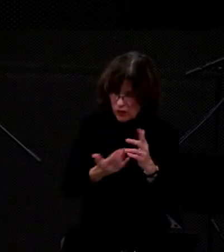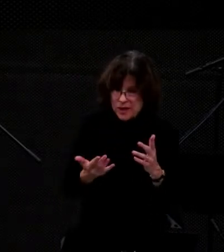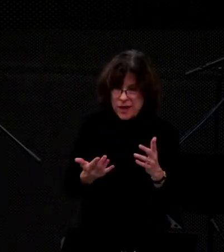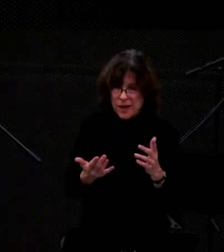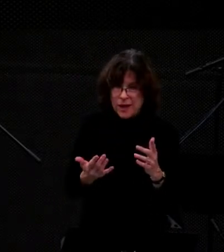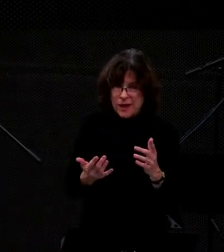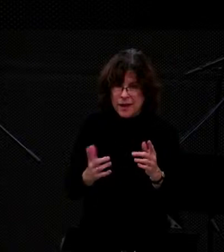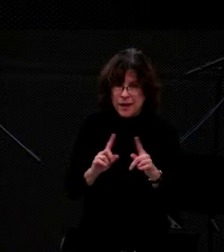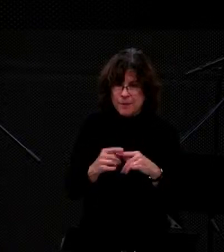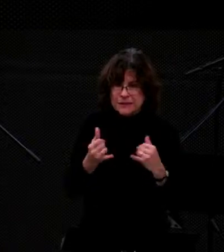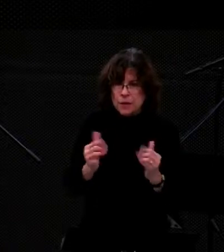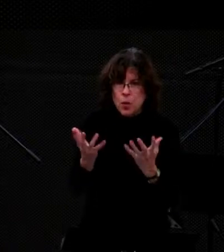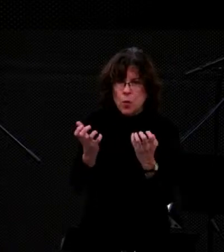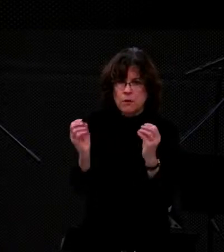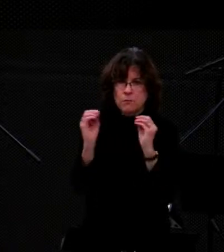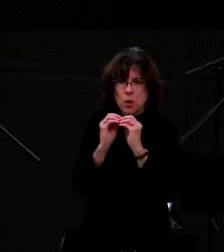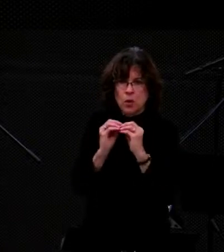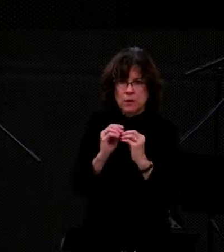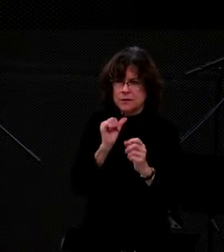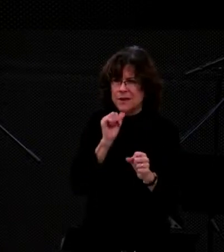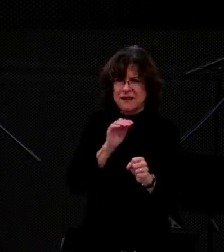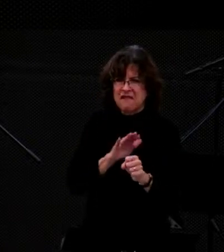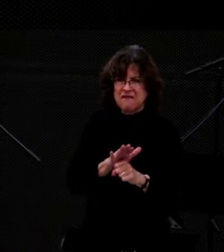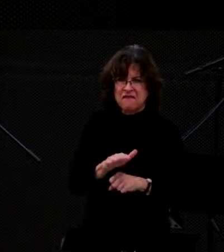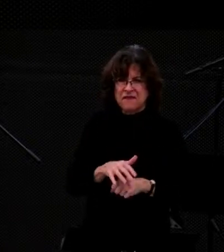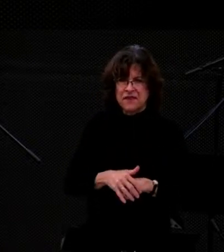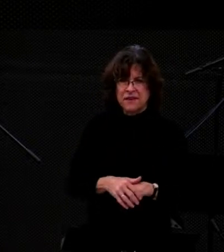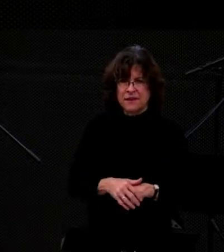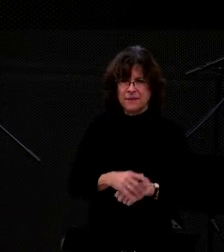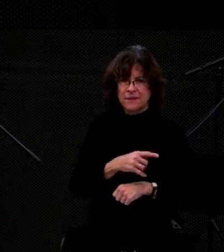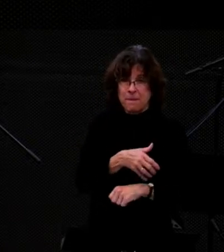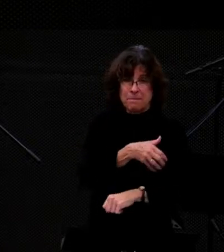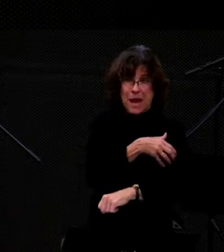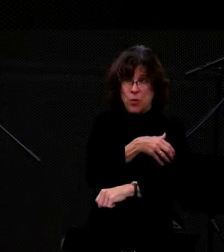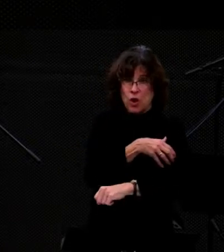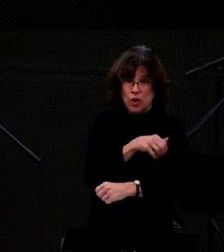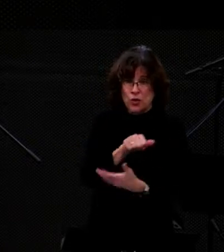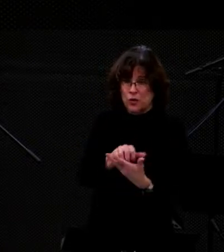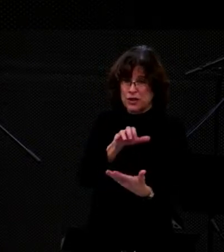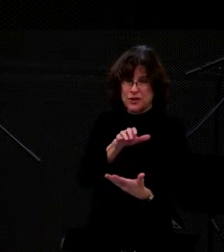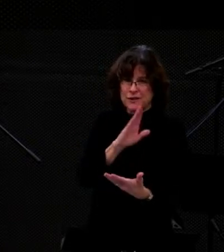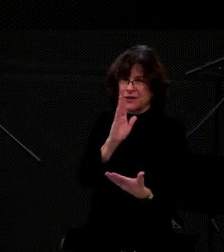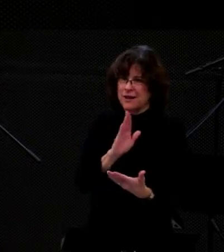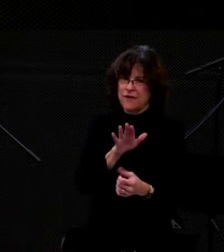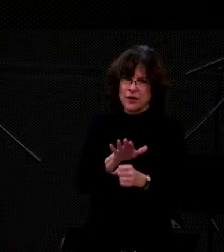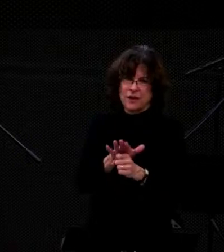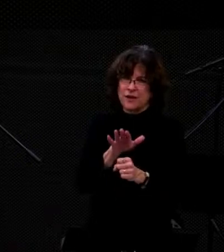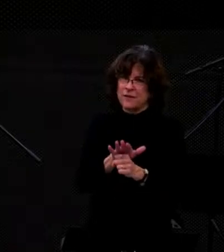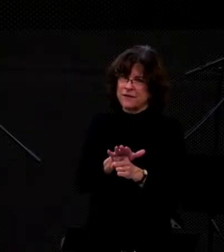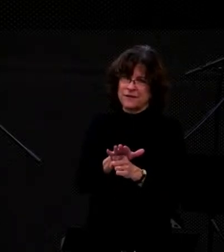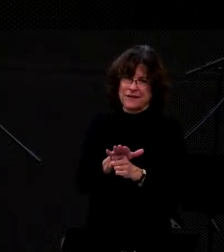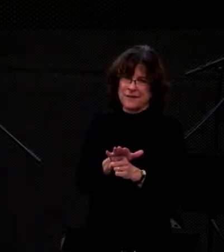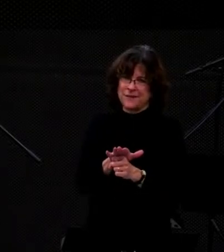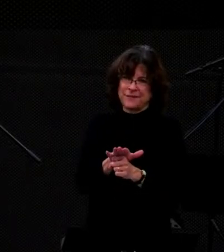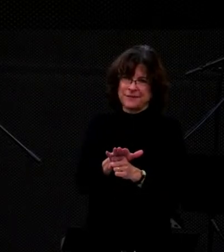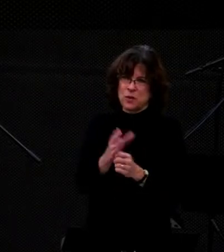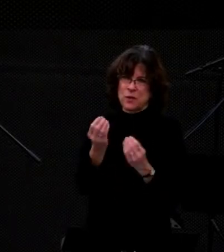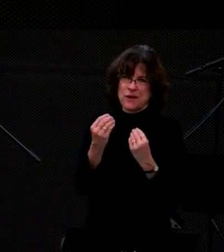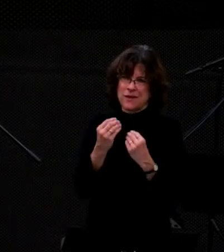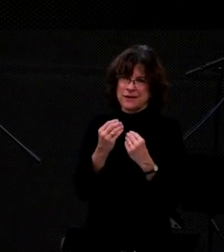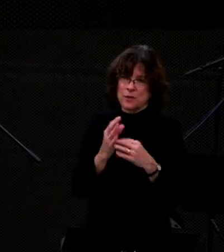in chapter 3, it isn't enough for him. Power and riches are never enough to actually give us a name worth